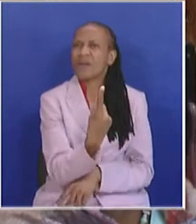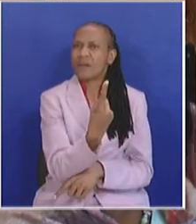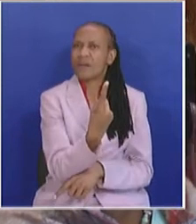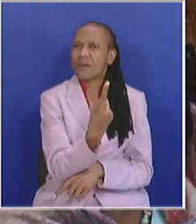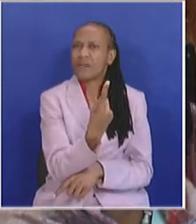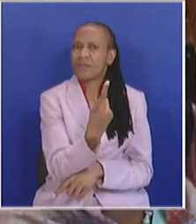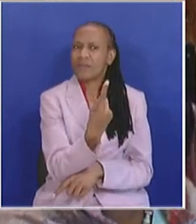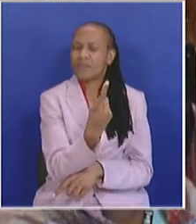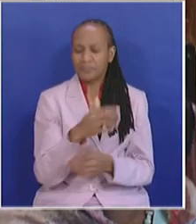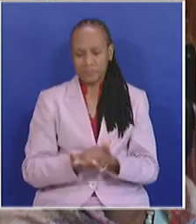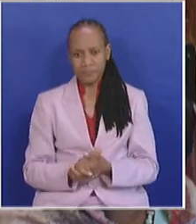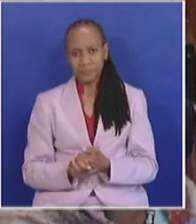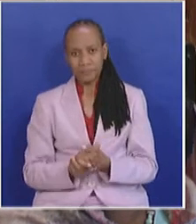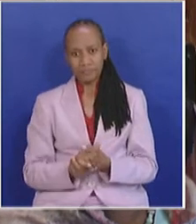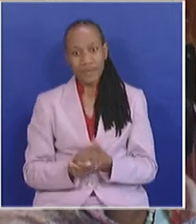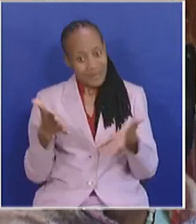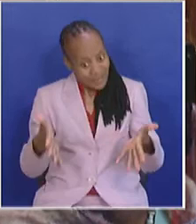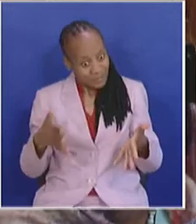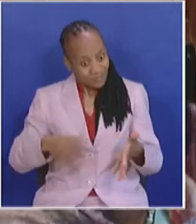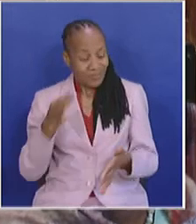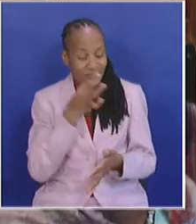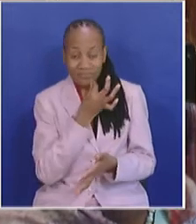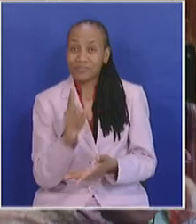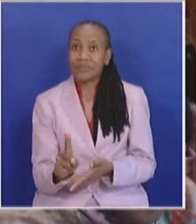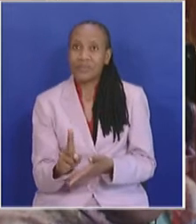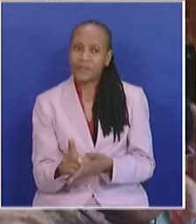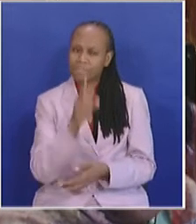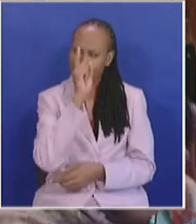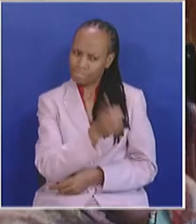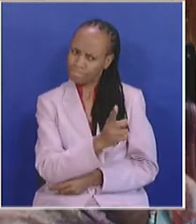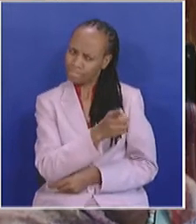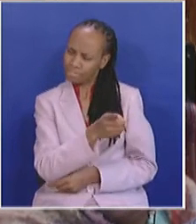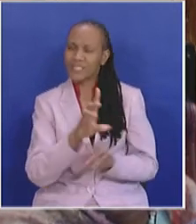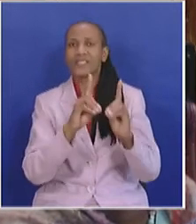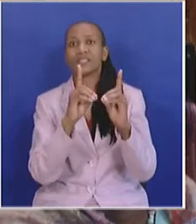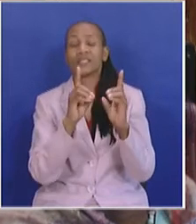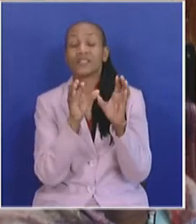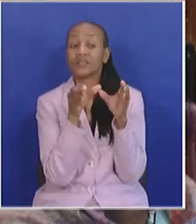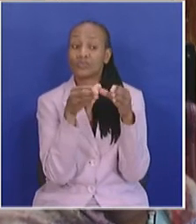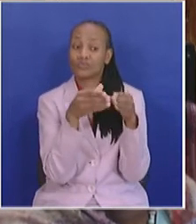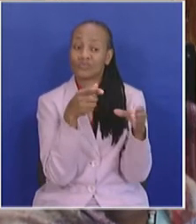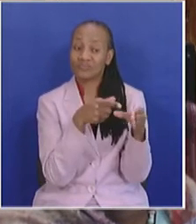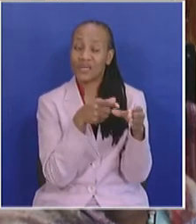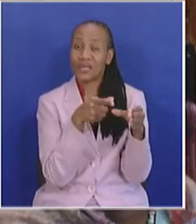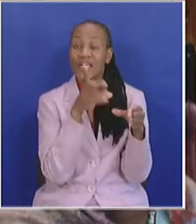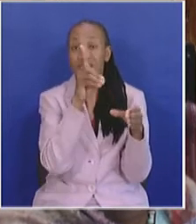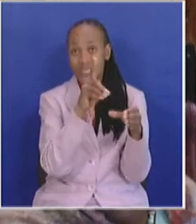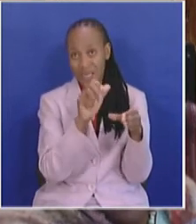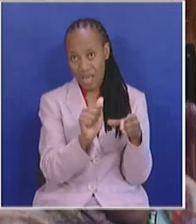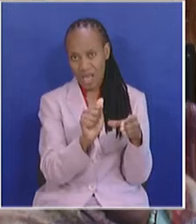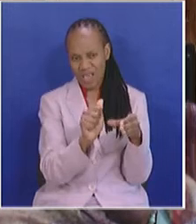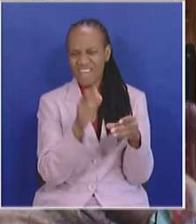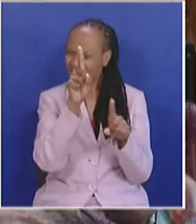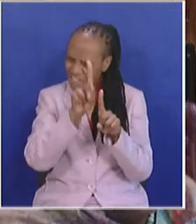this opportunity to condemn in the harshest terms the failure of the DA to employ